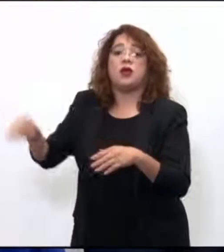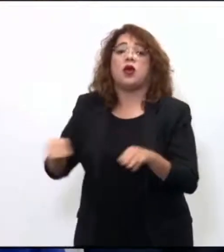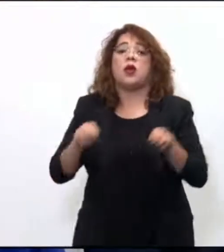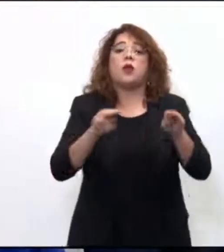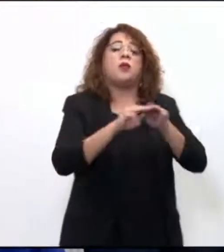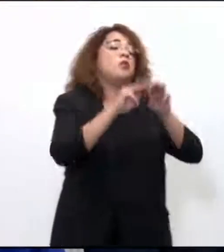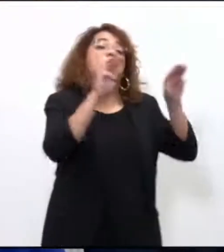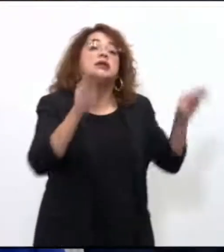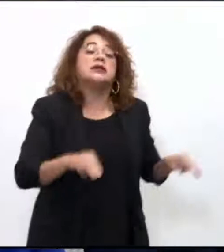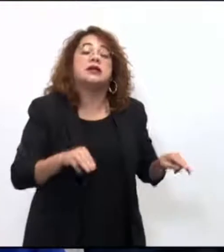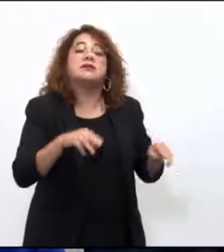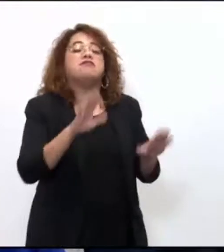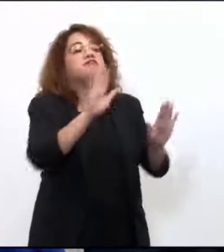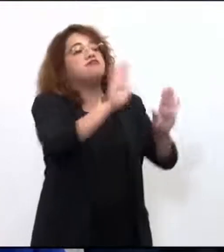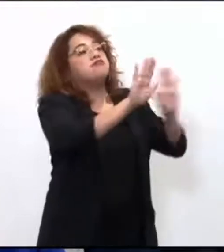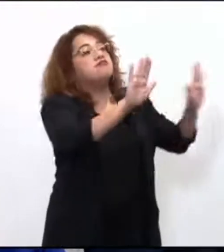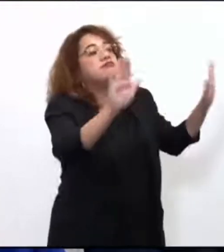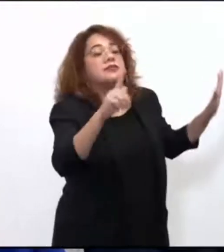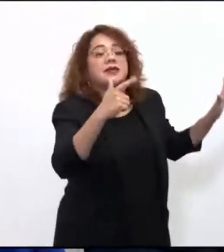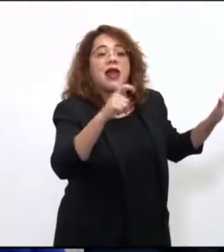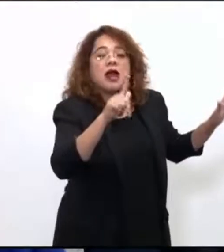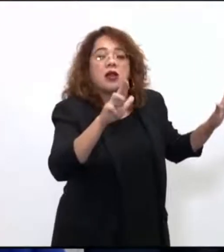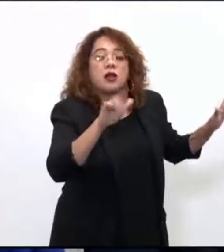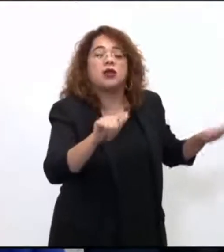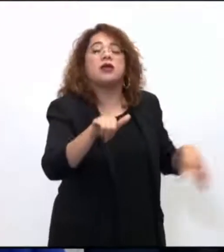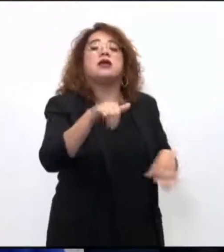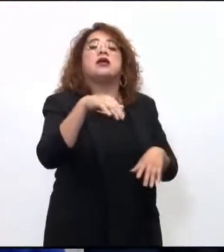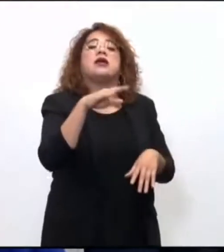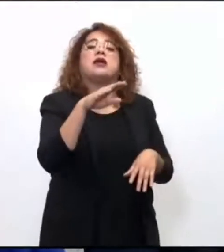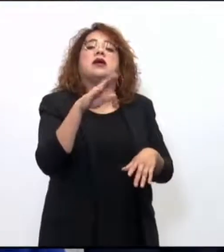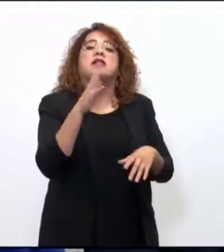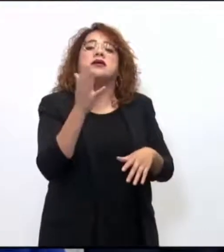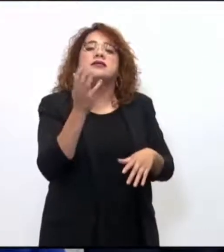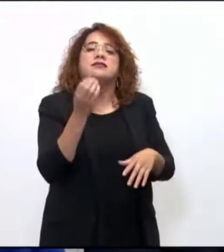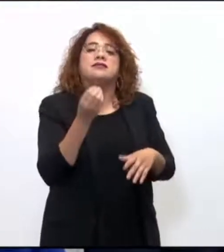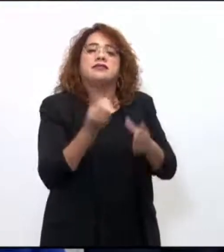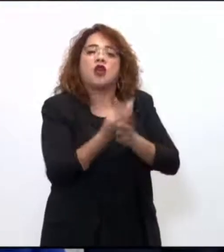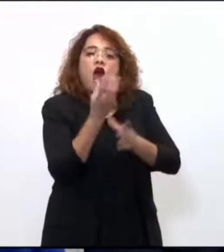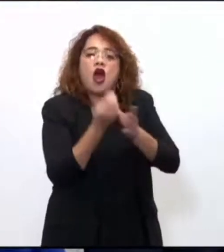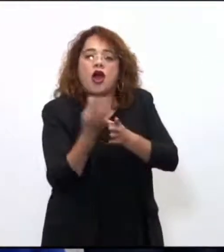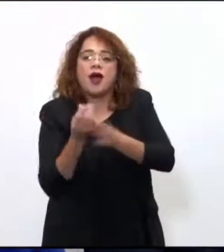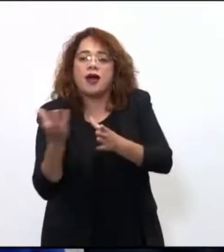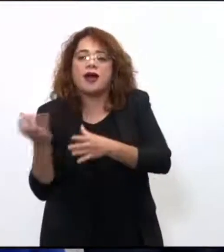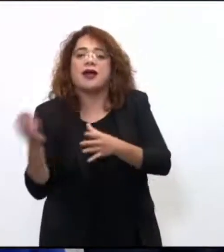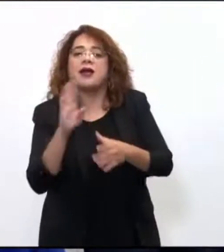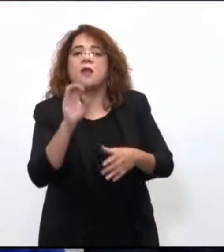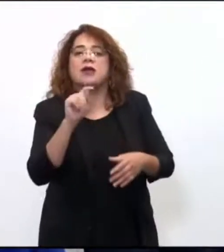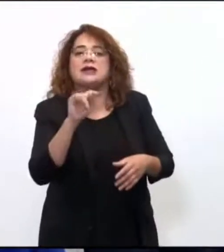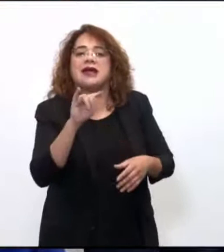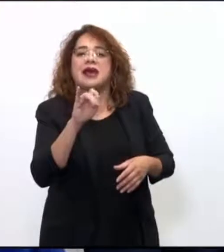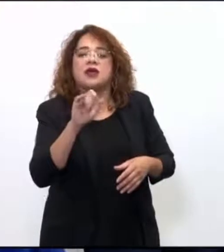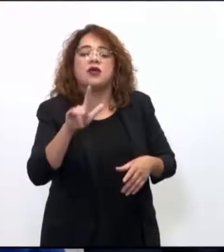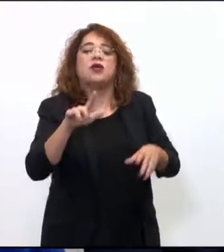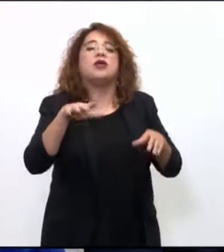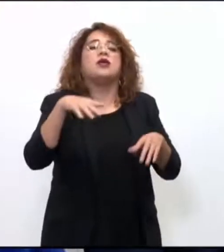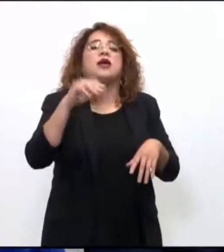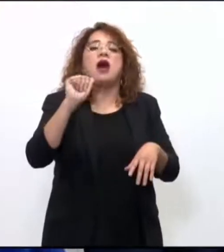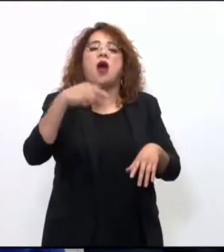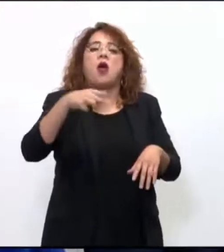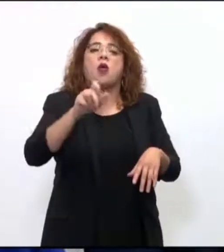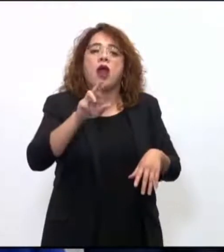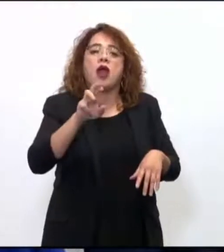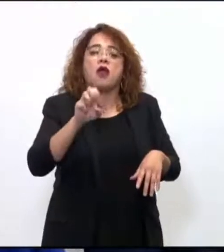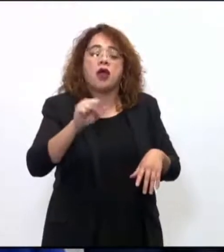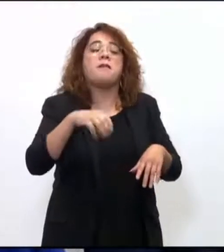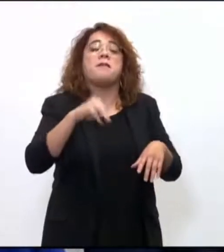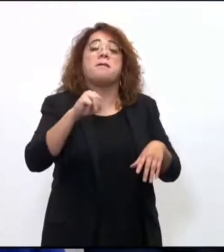Museums, galleries, aquariums, and botanical gardens may operate indoors and outdoors. Capacity